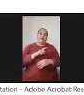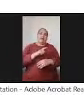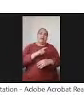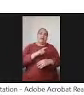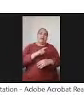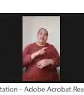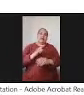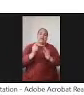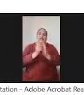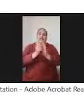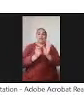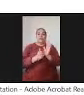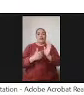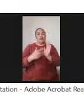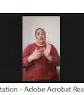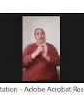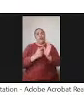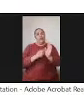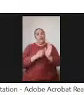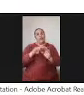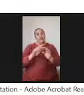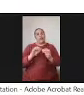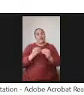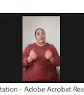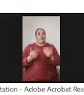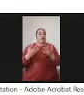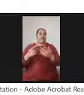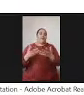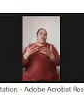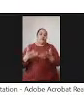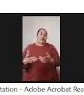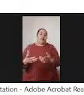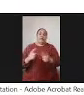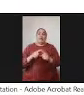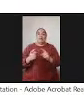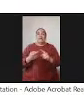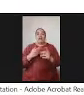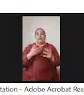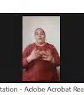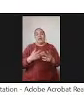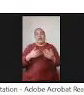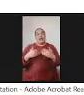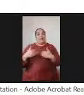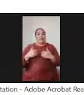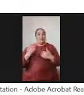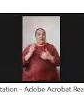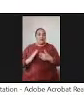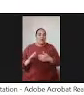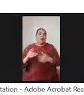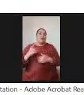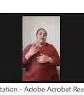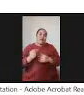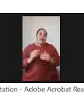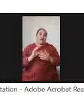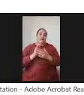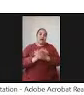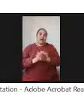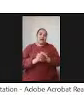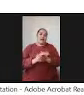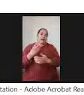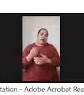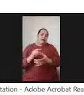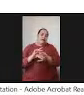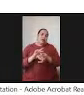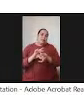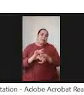legislation is legislation and we need to make provision for that. But from the administration side, there is a commitment